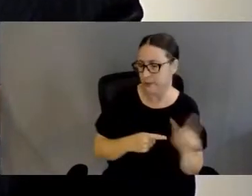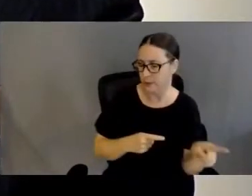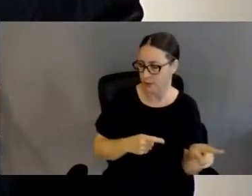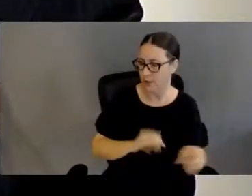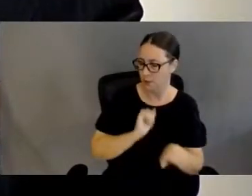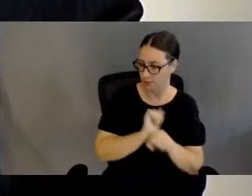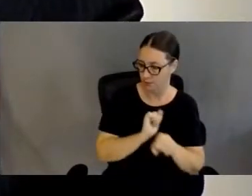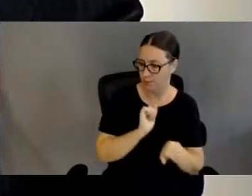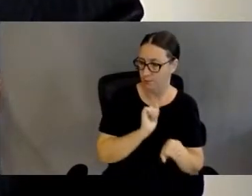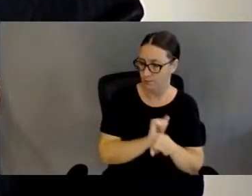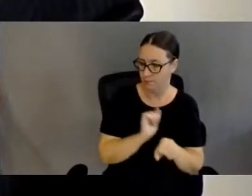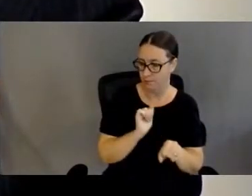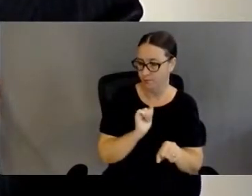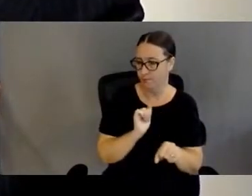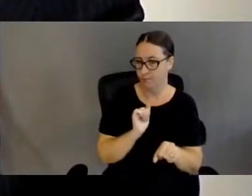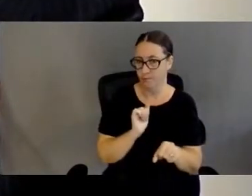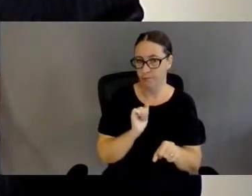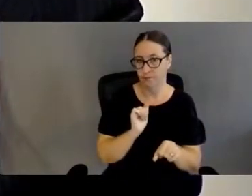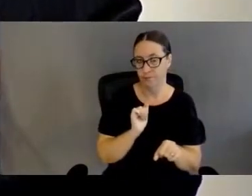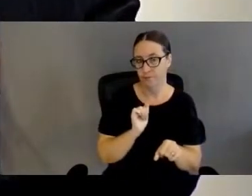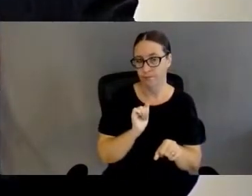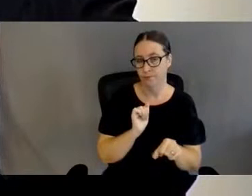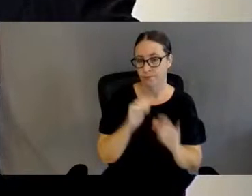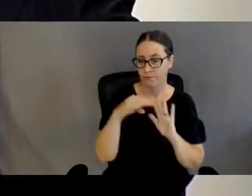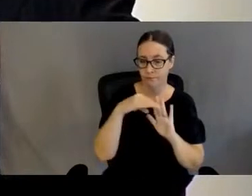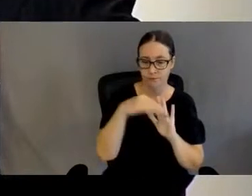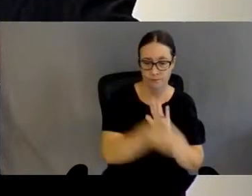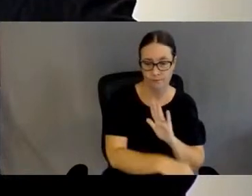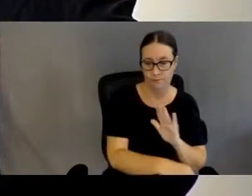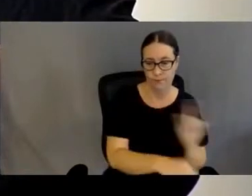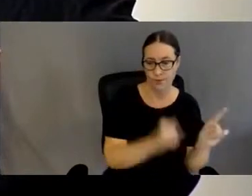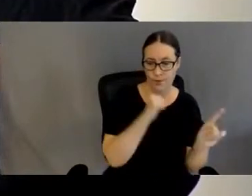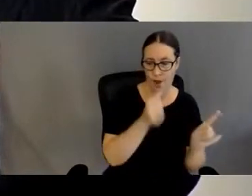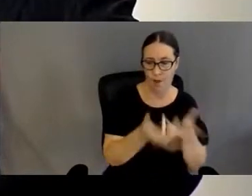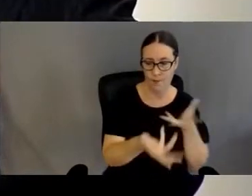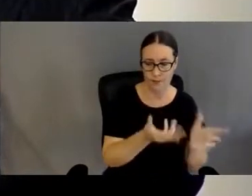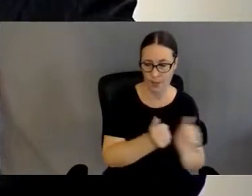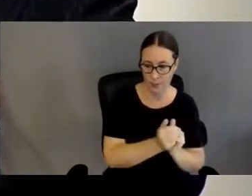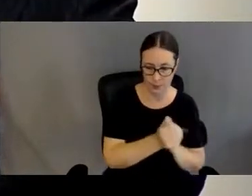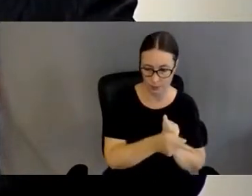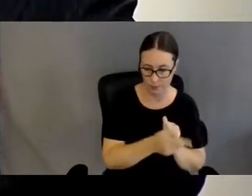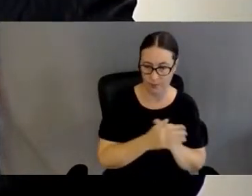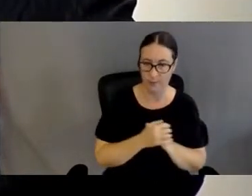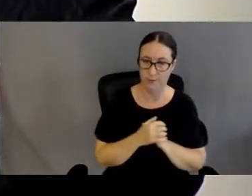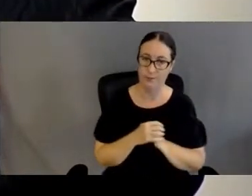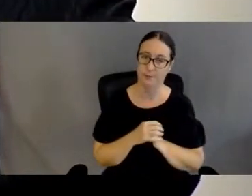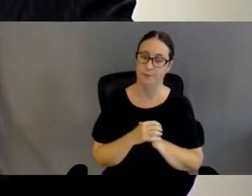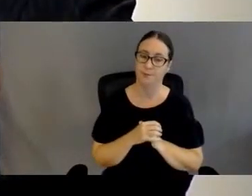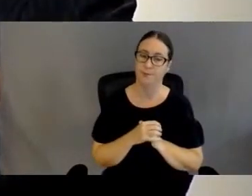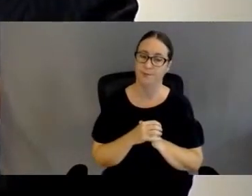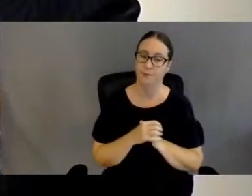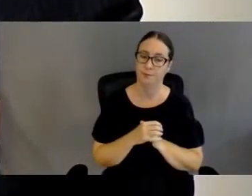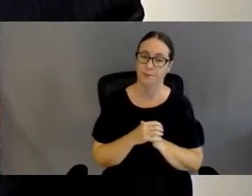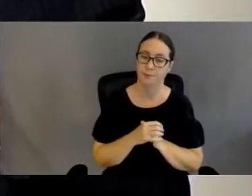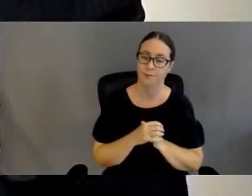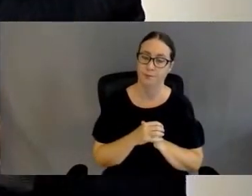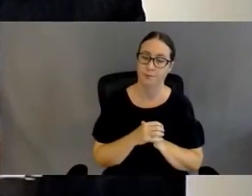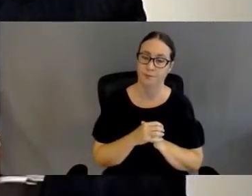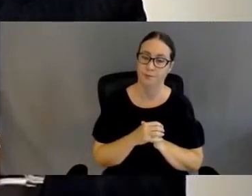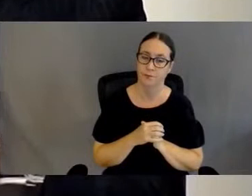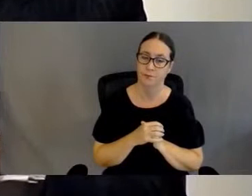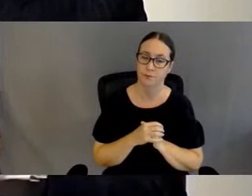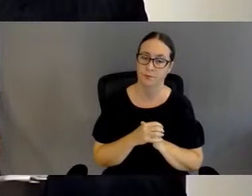was off the scale, unaddressed. We were able to discuss